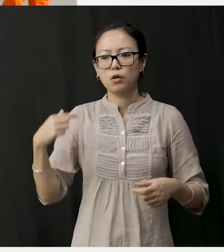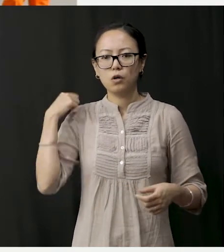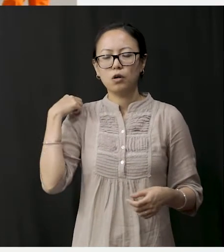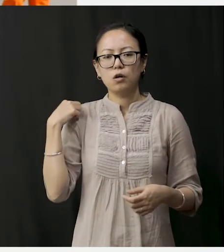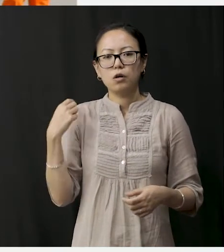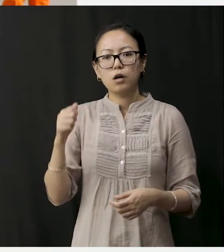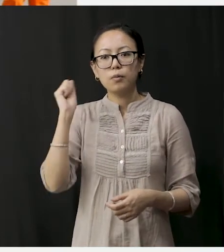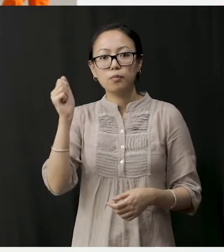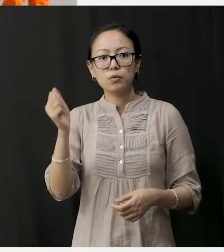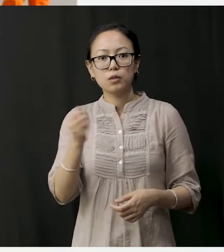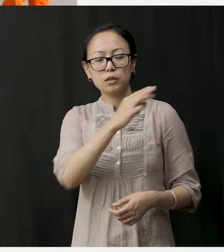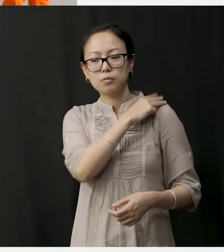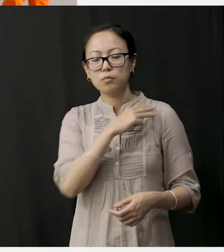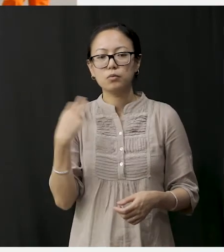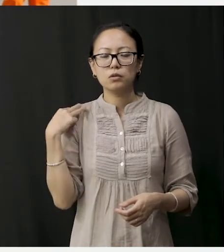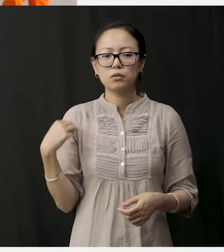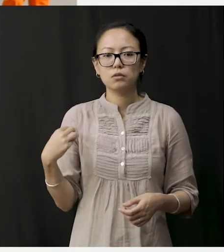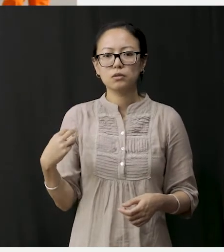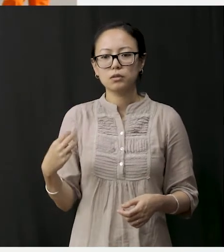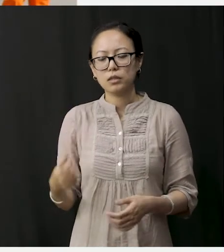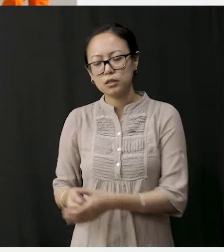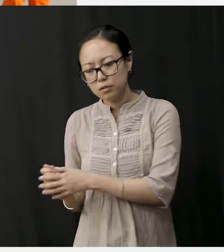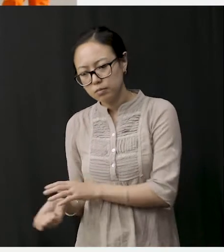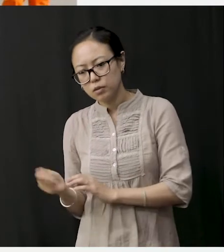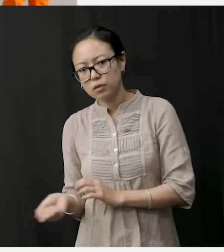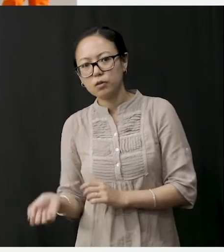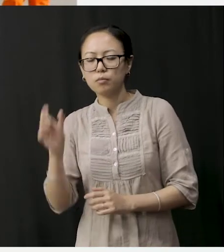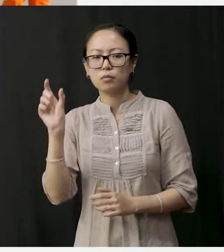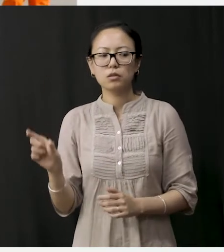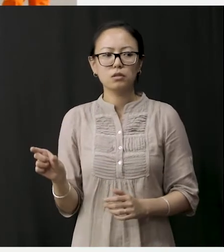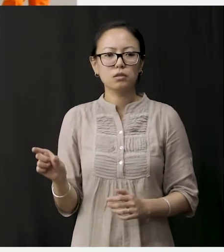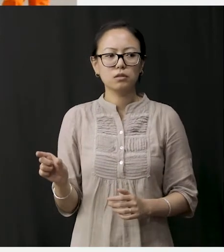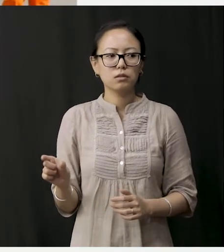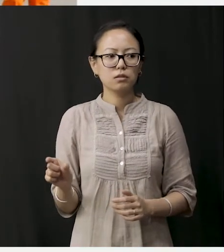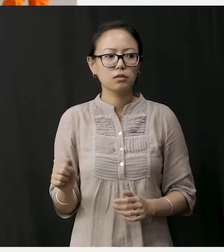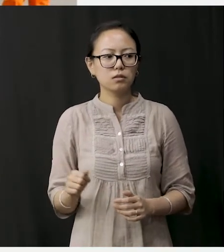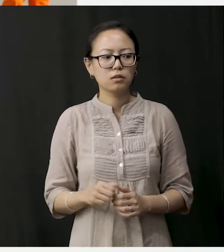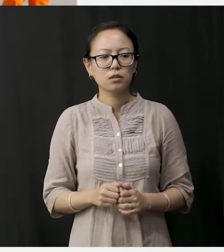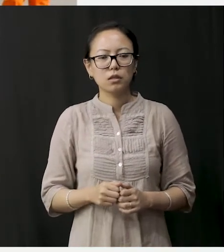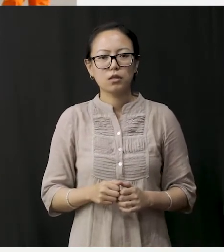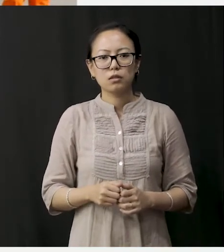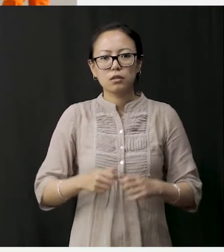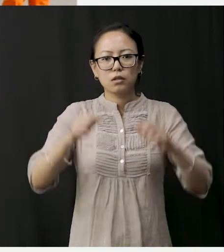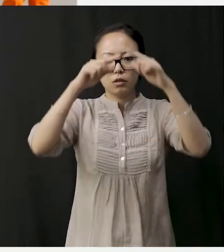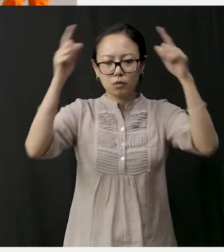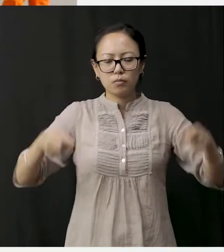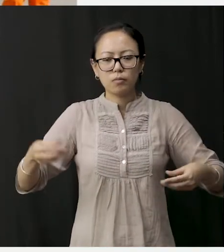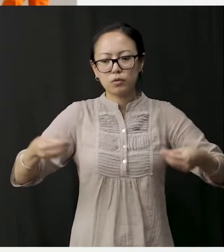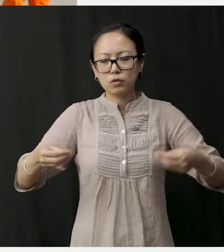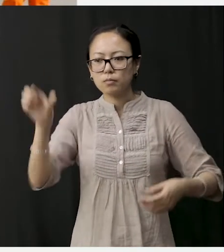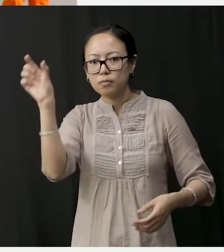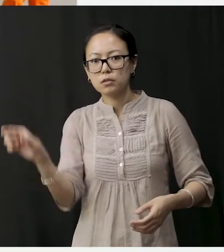this shopkeeper does, they used to sell the things to the customers, right? And this police,